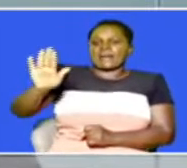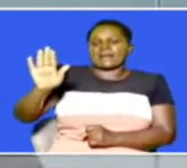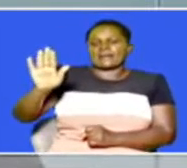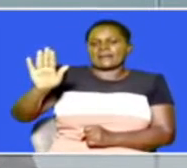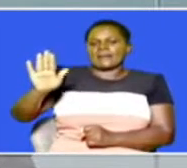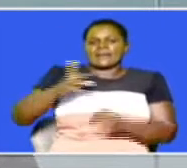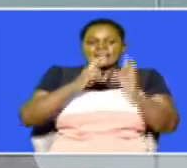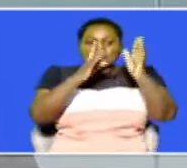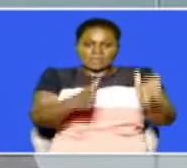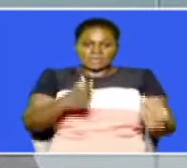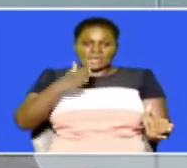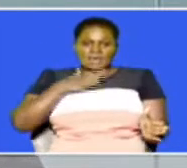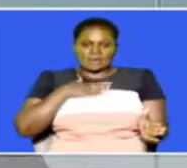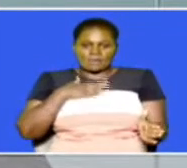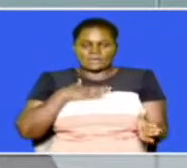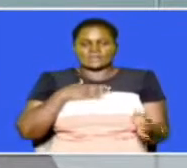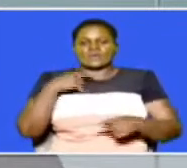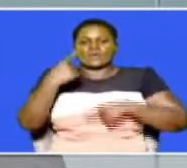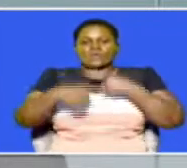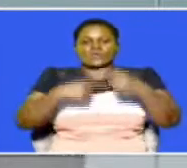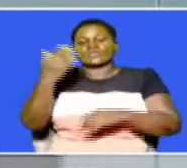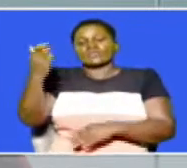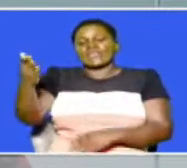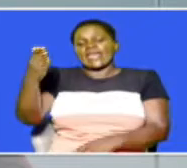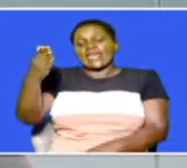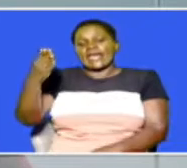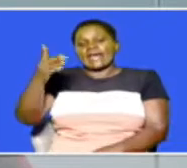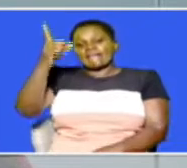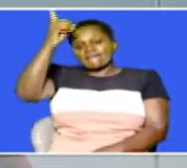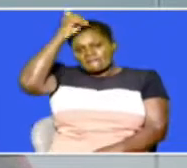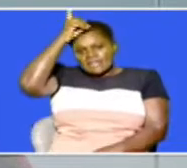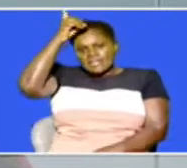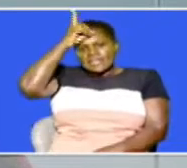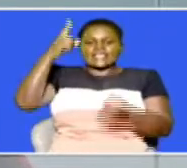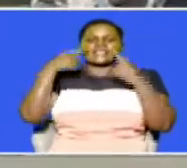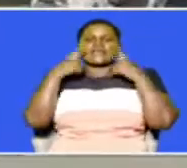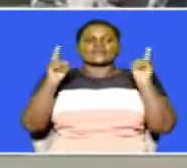parliament. Our reporter Clement Masombo continues to be in Othaya and now reports.